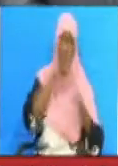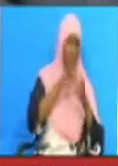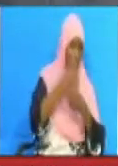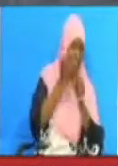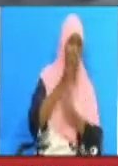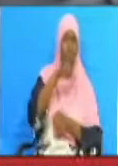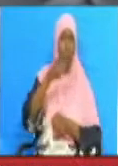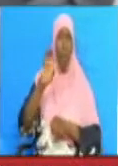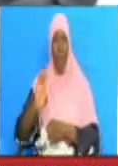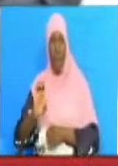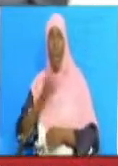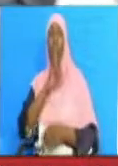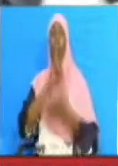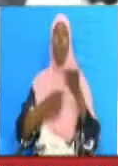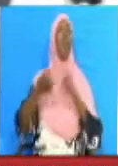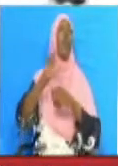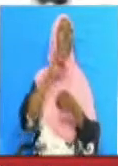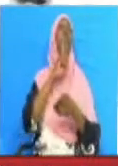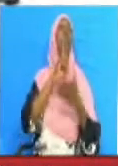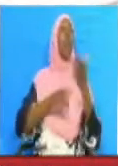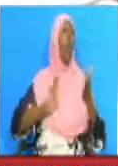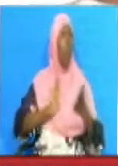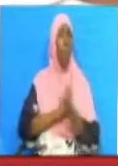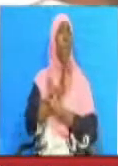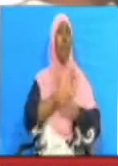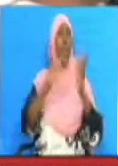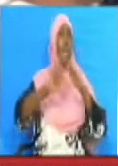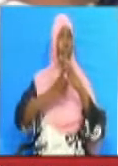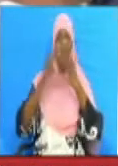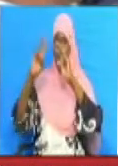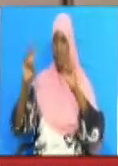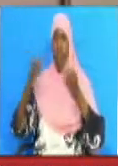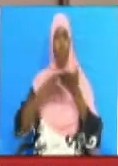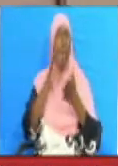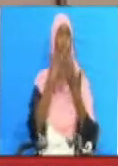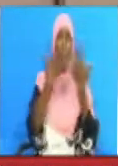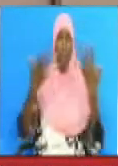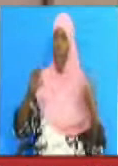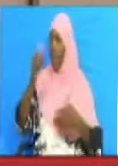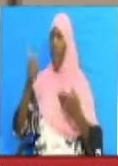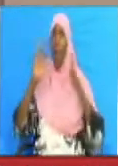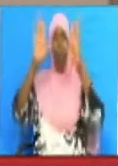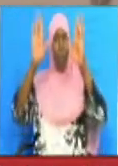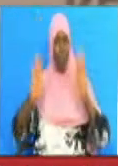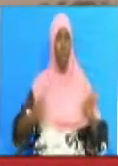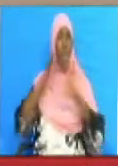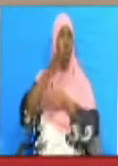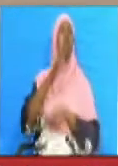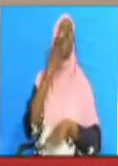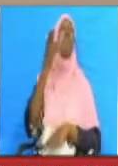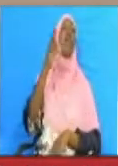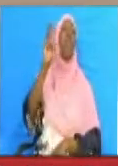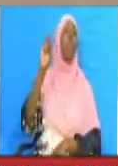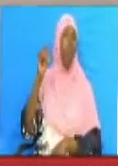hivyo, huku akiongeza kuwa bodi hiyo tayari imeanza mchakato wa kununua vifaa vingine vya thamani ya shilingi milioni 400 kutoka